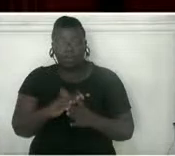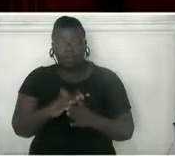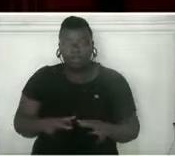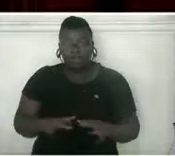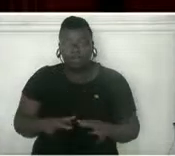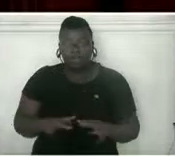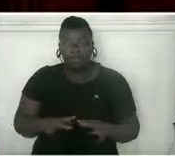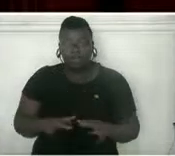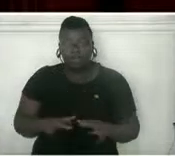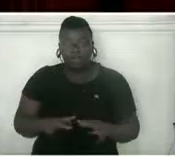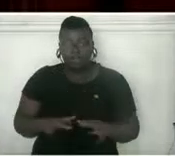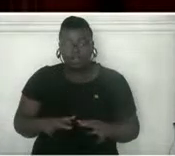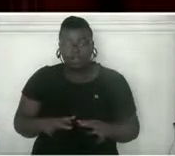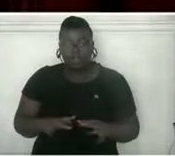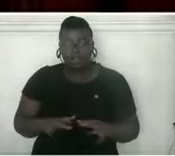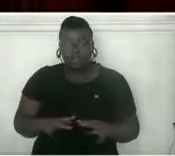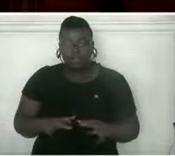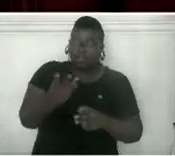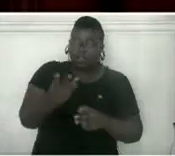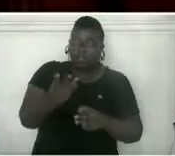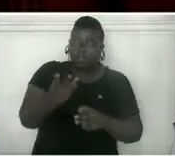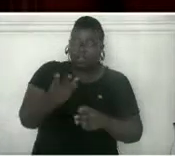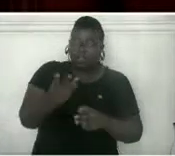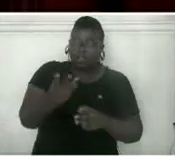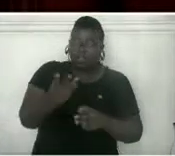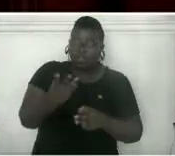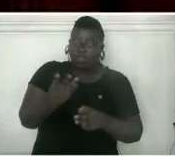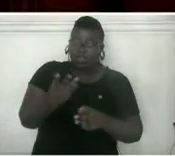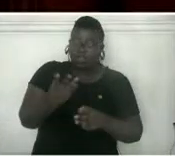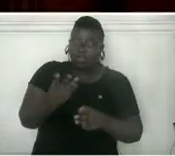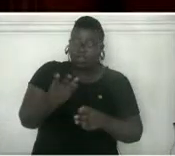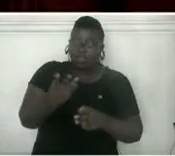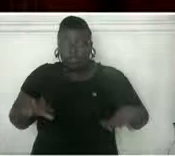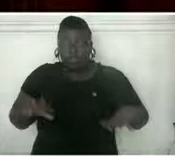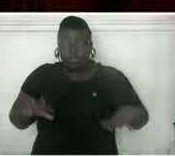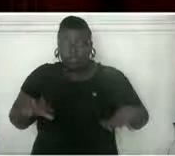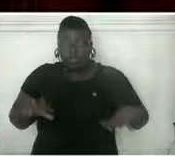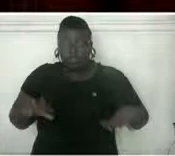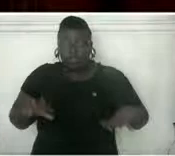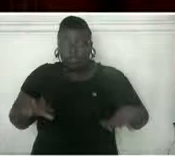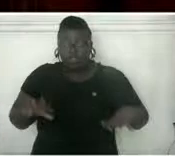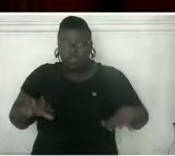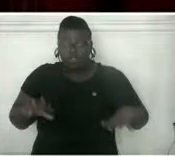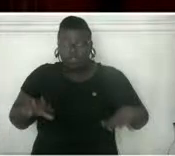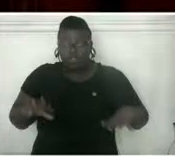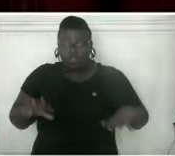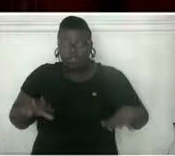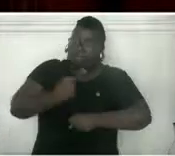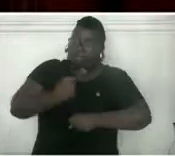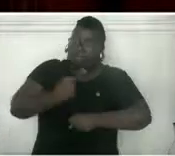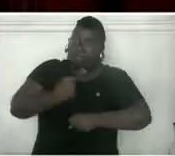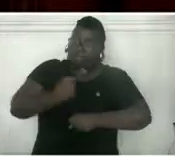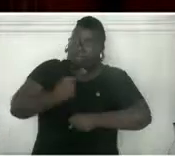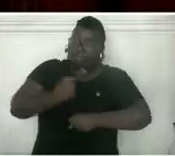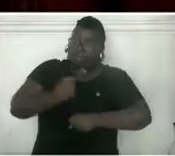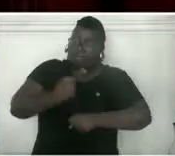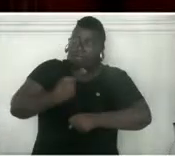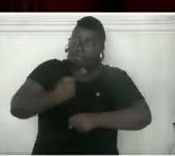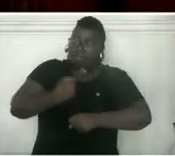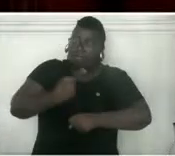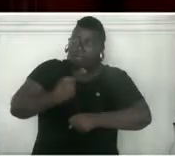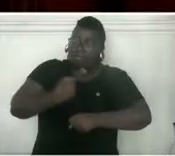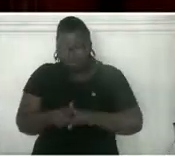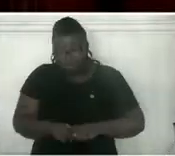ukuthunga nokuproducer izinto zokugqoka yinto edingeka usuku nosuku, but ngaphekwa